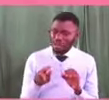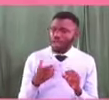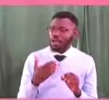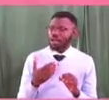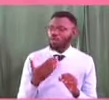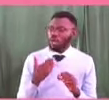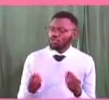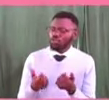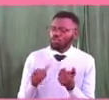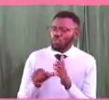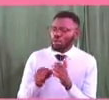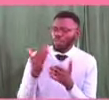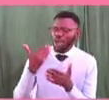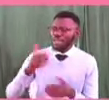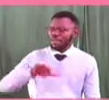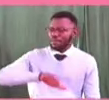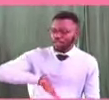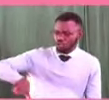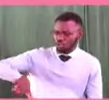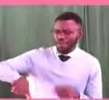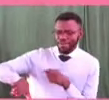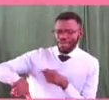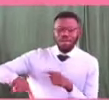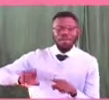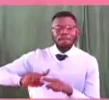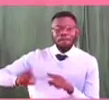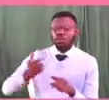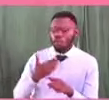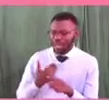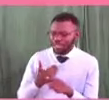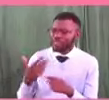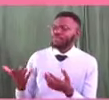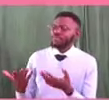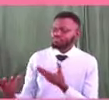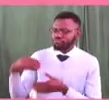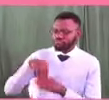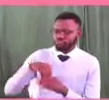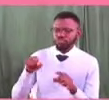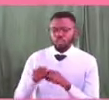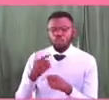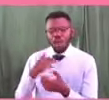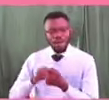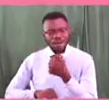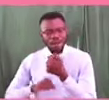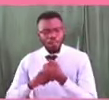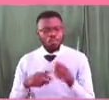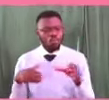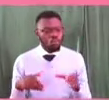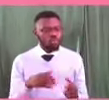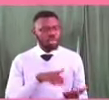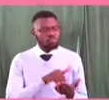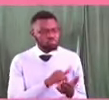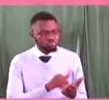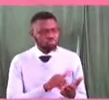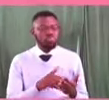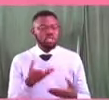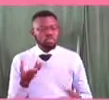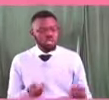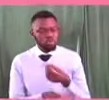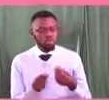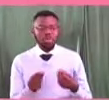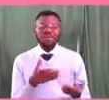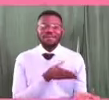by increasing the social protection cover of the vulnerable and supporting their economic empowerment